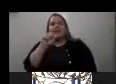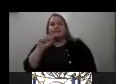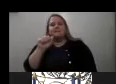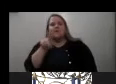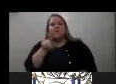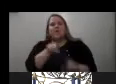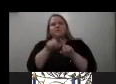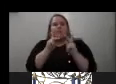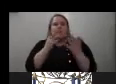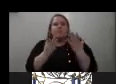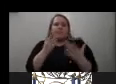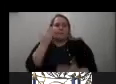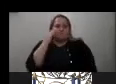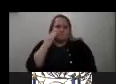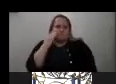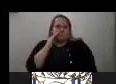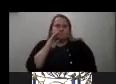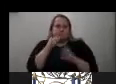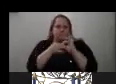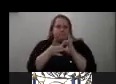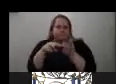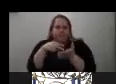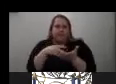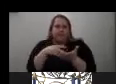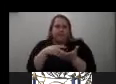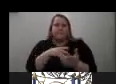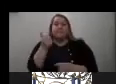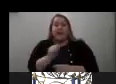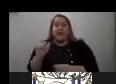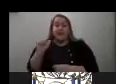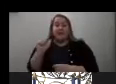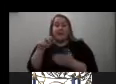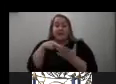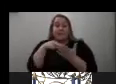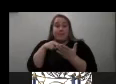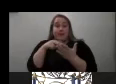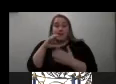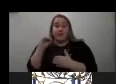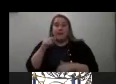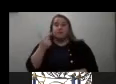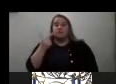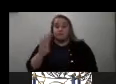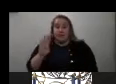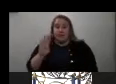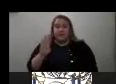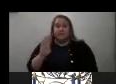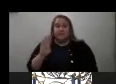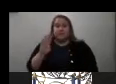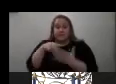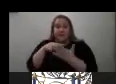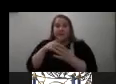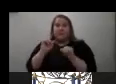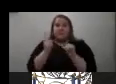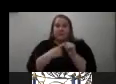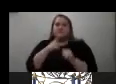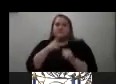folks who may not be as familiar with ballet, when any ballet company does a George Balanchine ballet. First of all, they